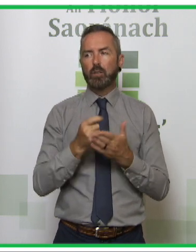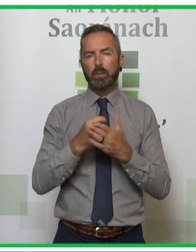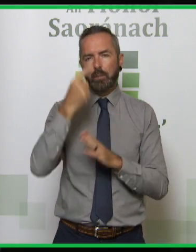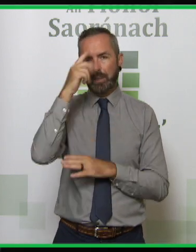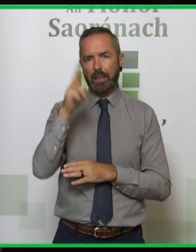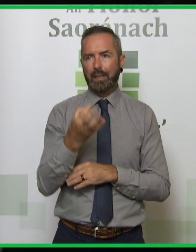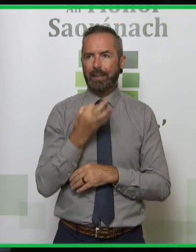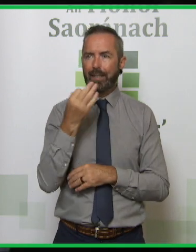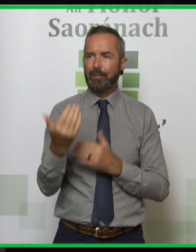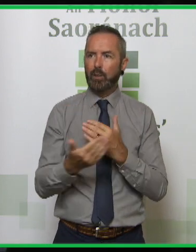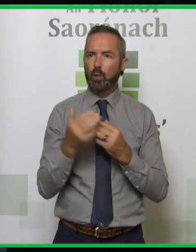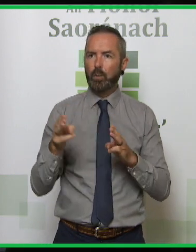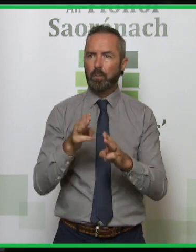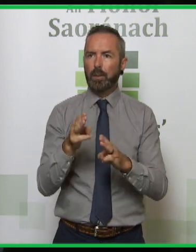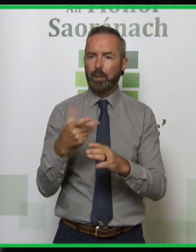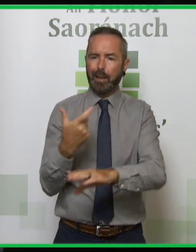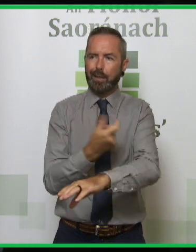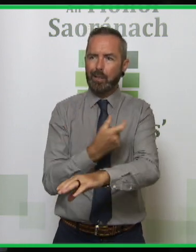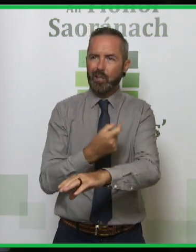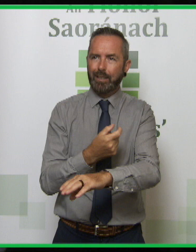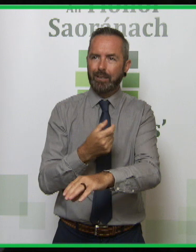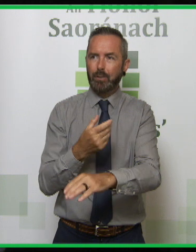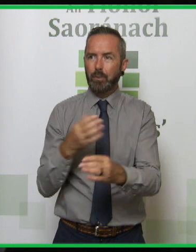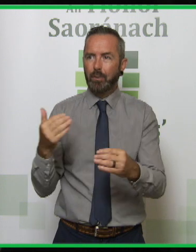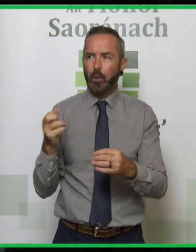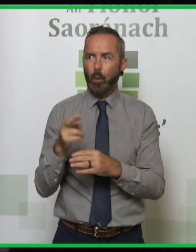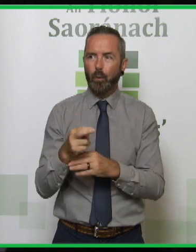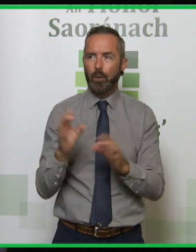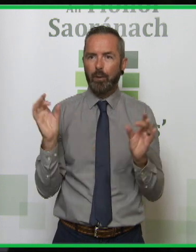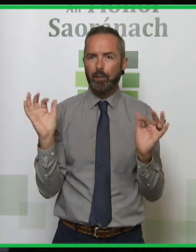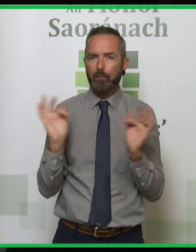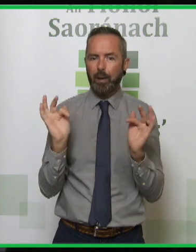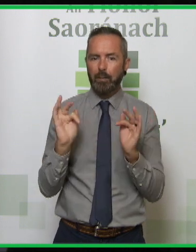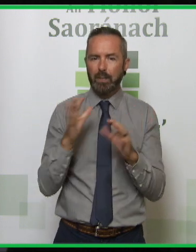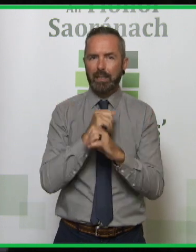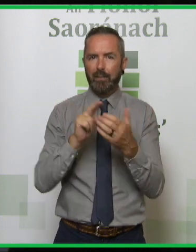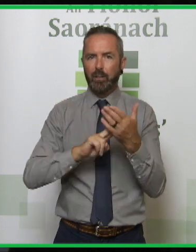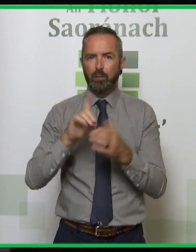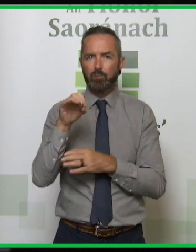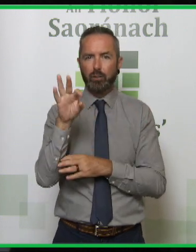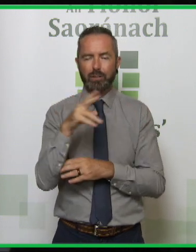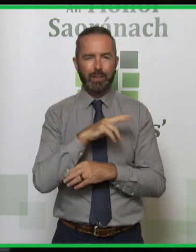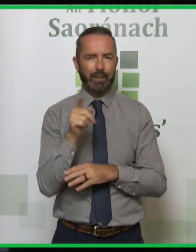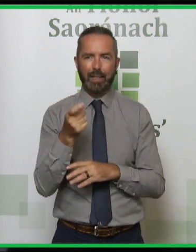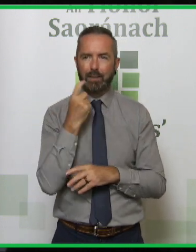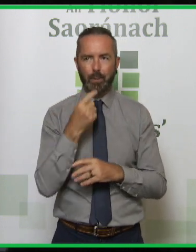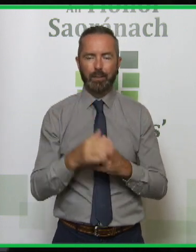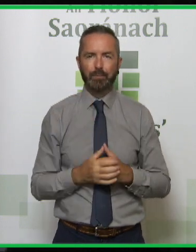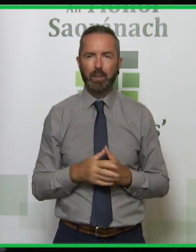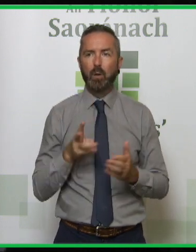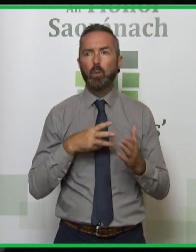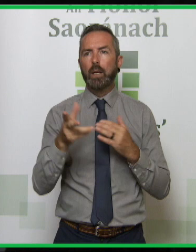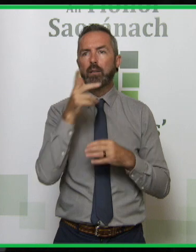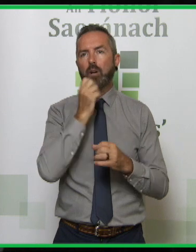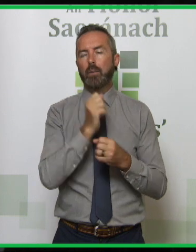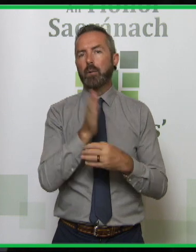give young people inoculation when they're 13 by scaring them the life out of them, they'll never use drugs. It's not as simple as that. So when we talk about prevention, I suppose,